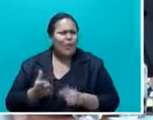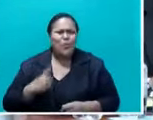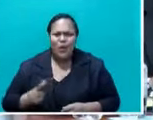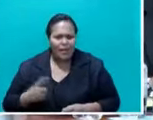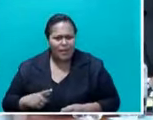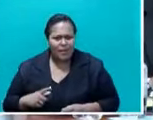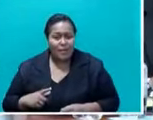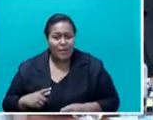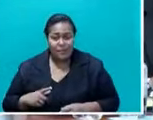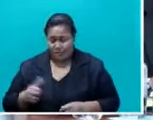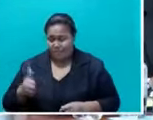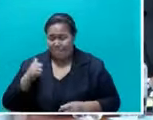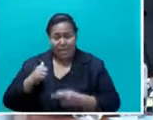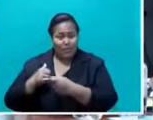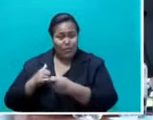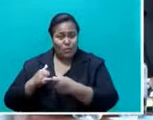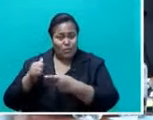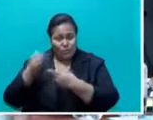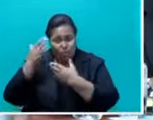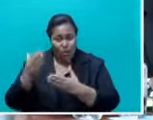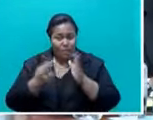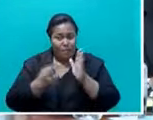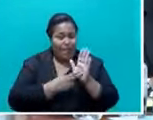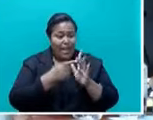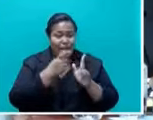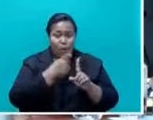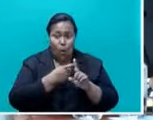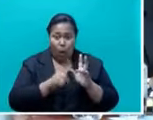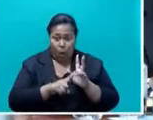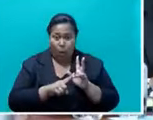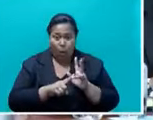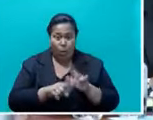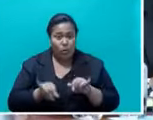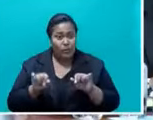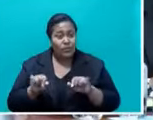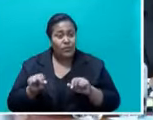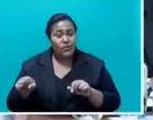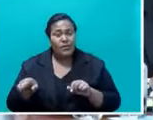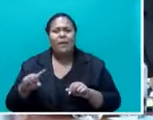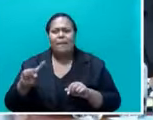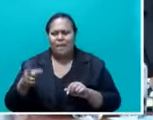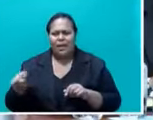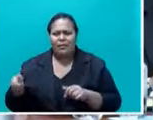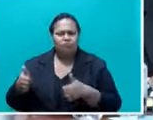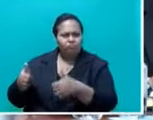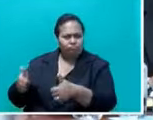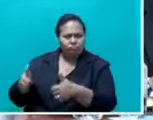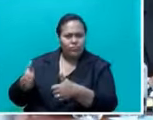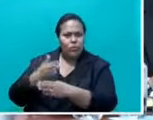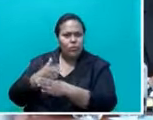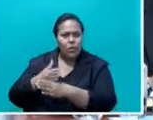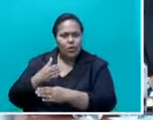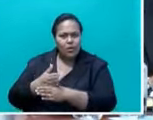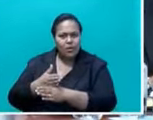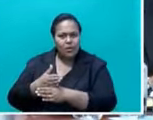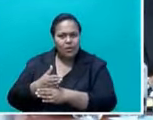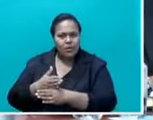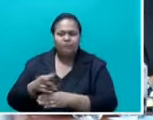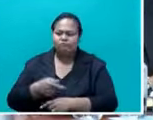Nico's case. And that was dealt with very well by Nico and others who spoke from outside this